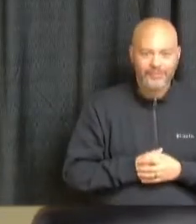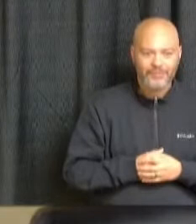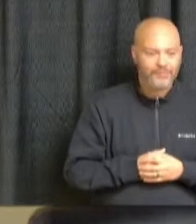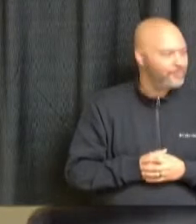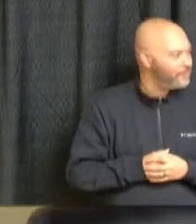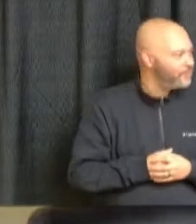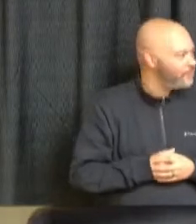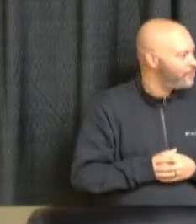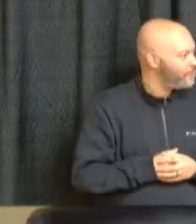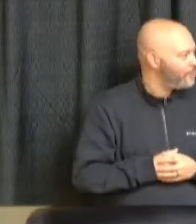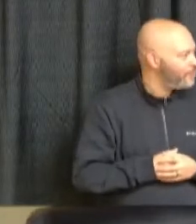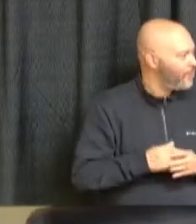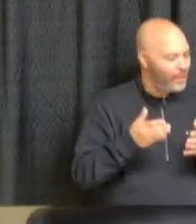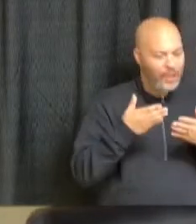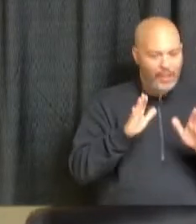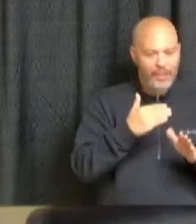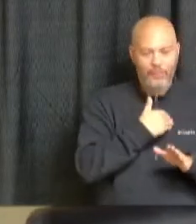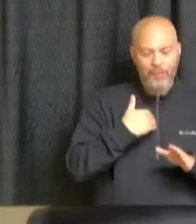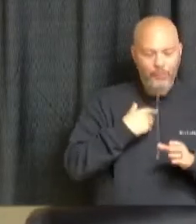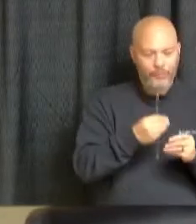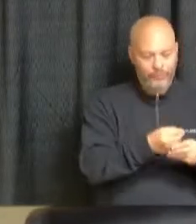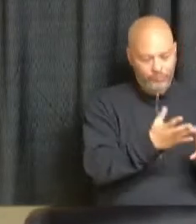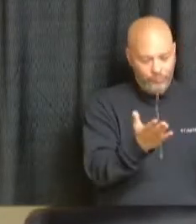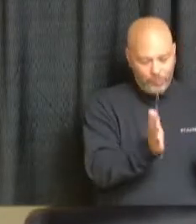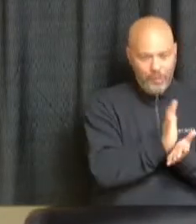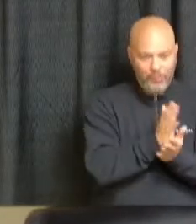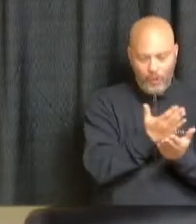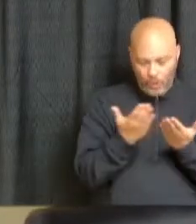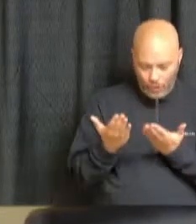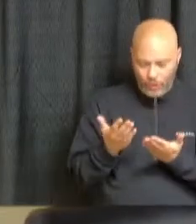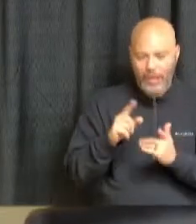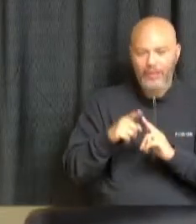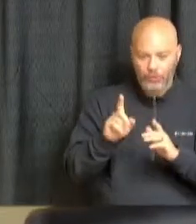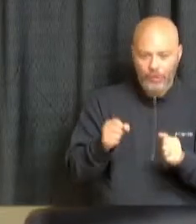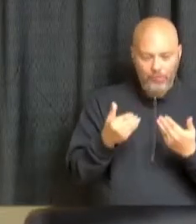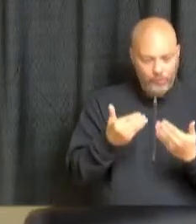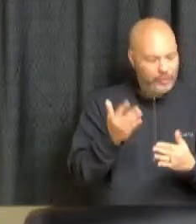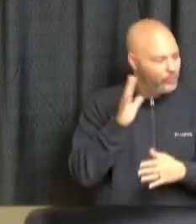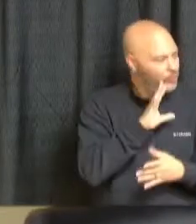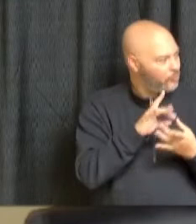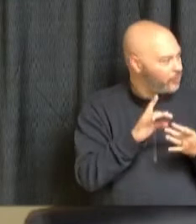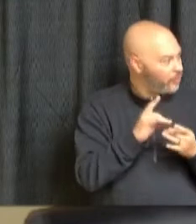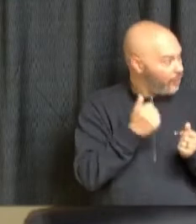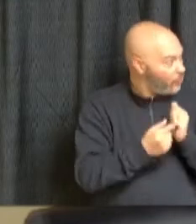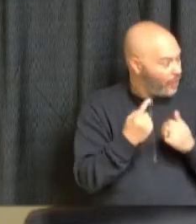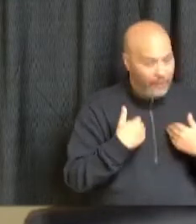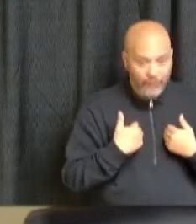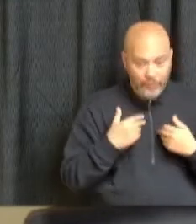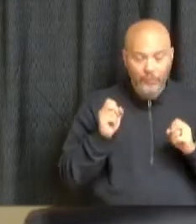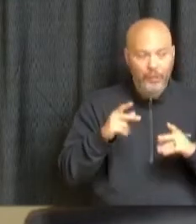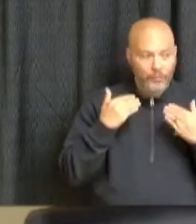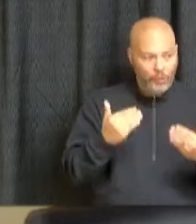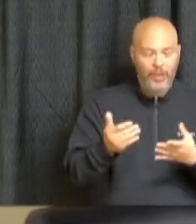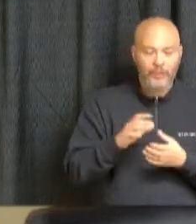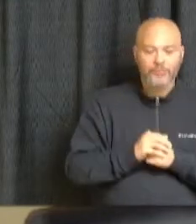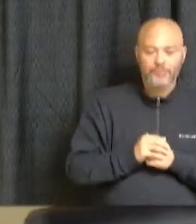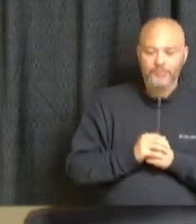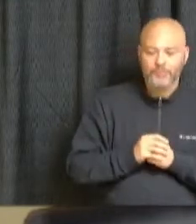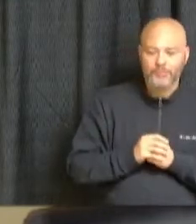Let's let the members get in front of them and then you can proceed. Everybody got it? Okay, you're recognized.